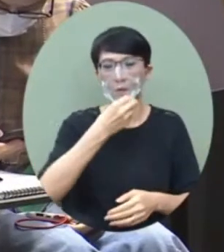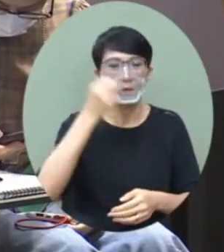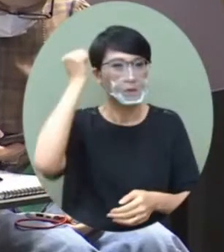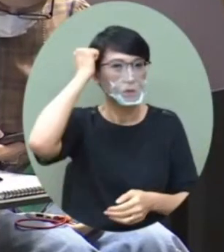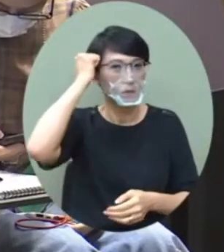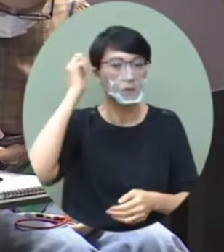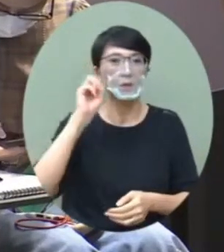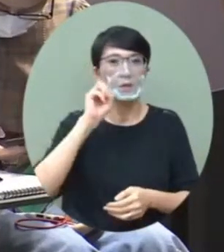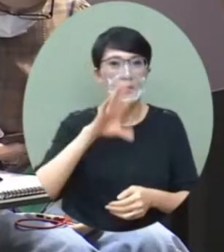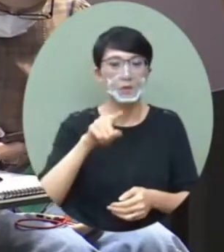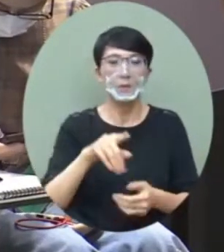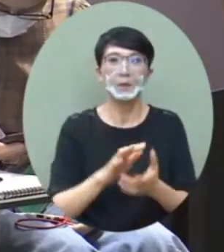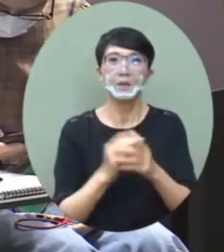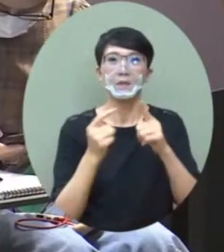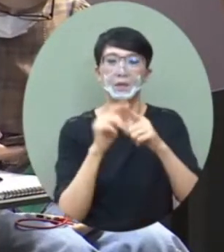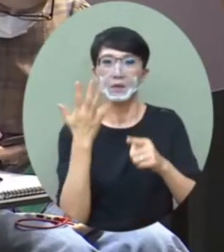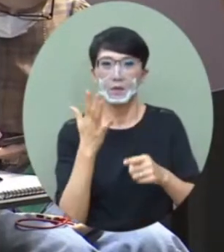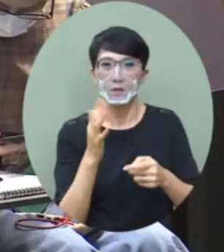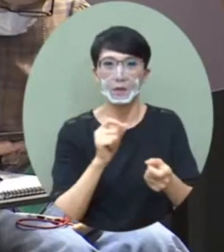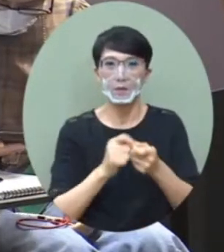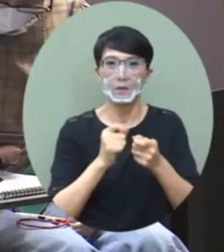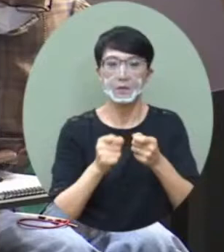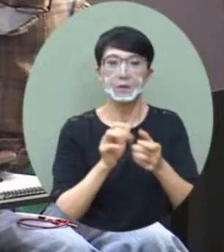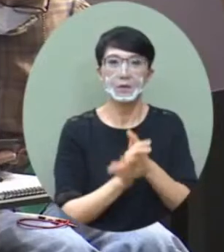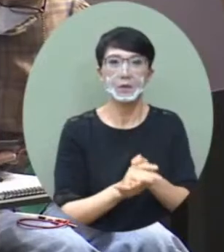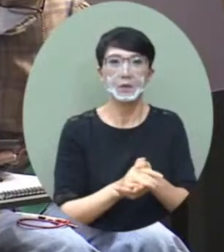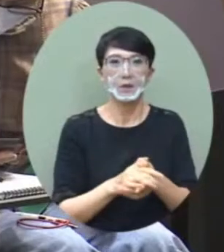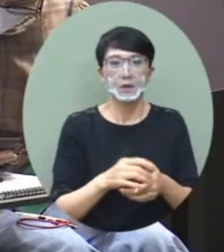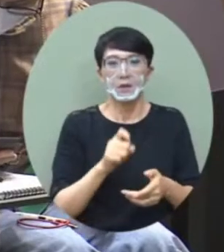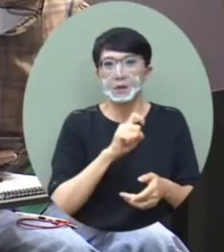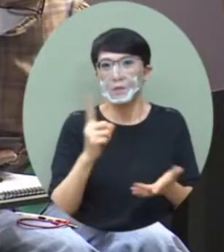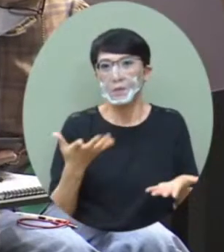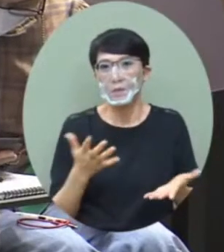the pandemic in Shenzhen, many found it hard to come to Hong Kong.